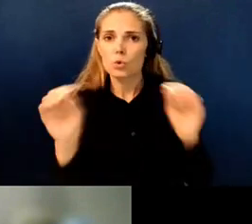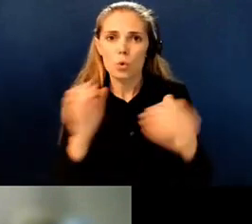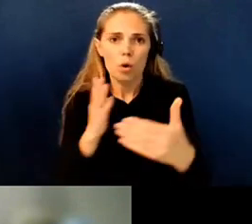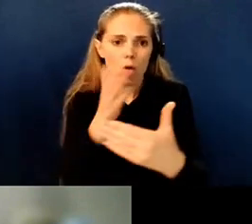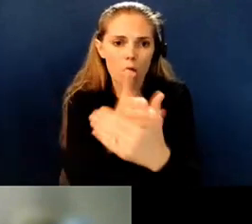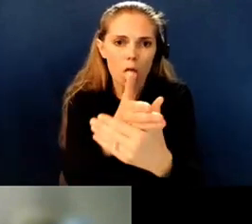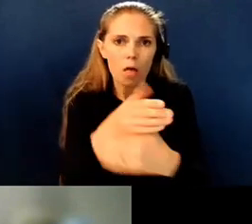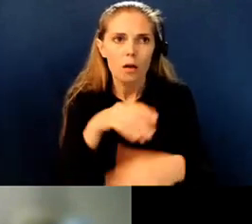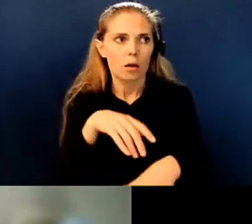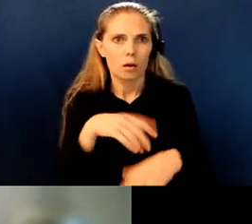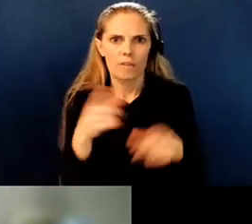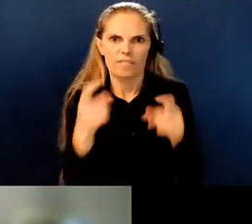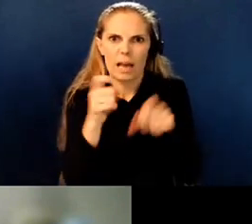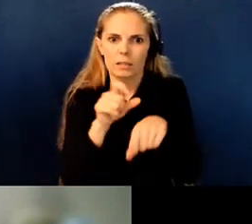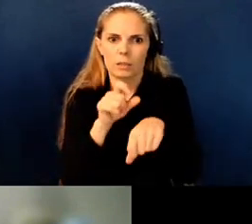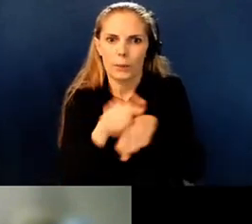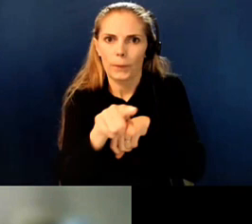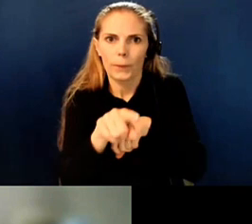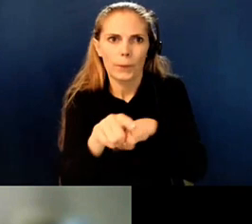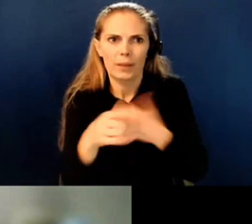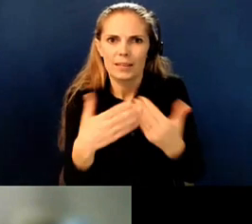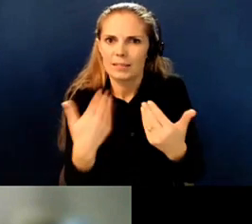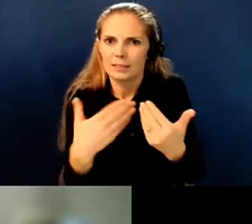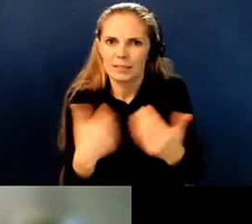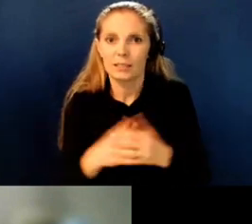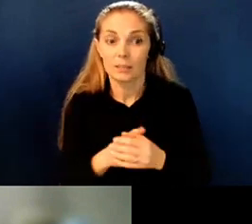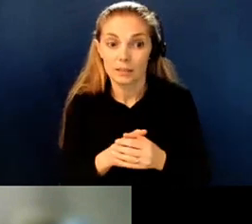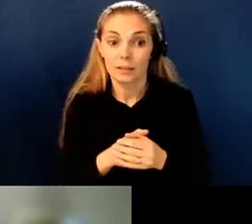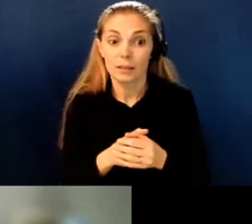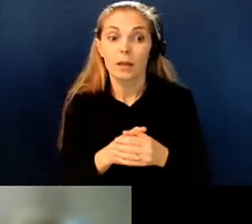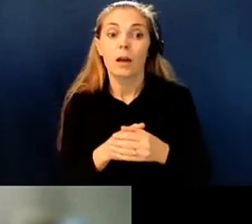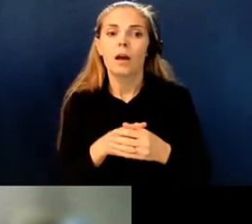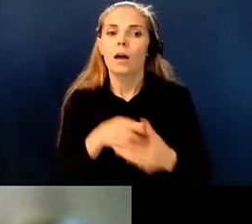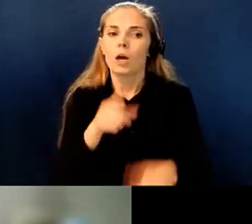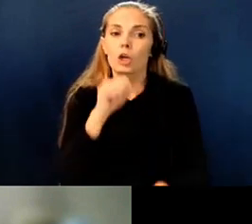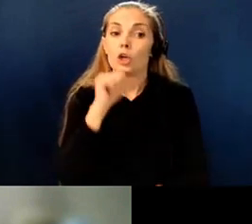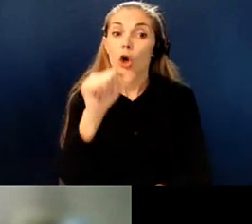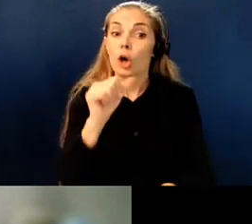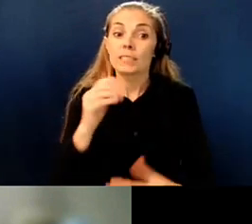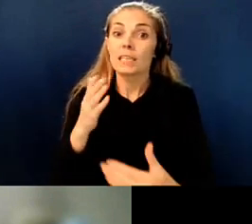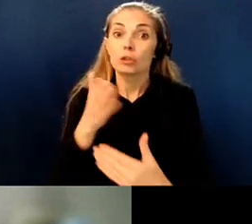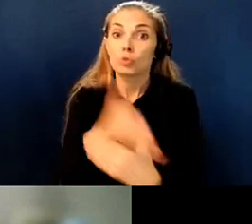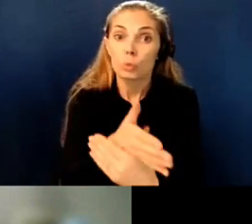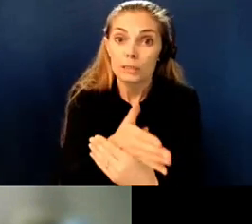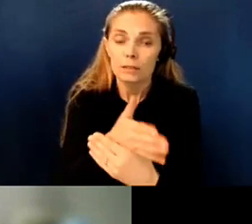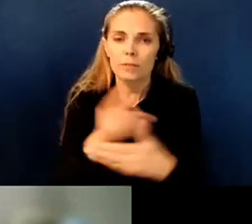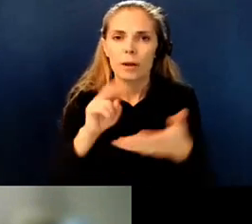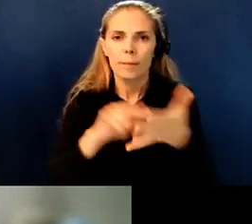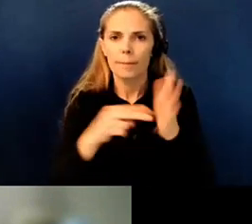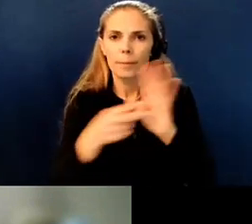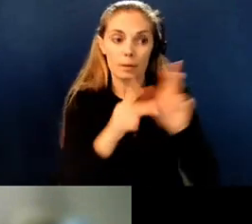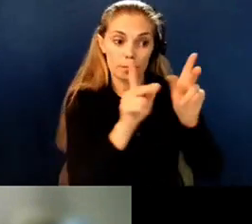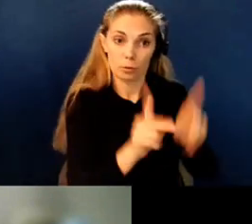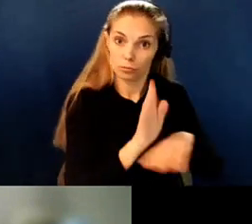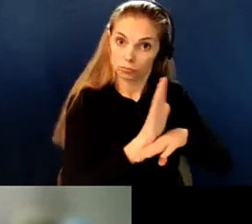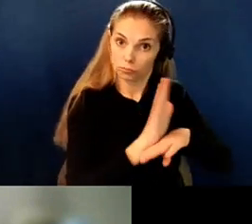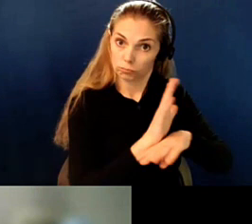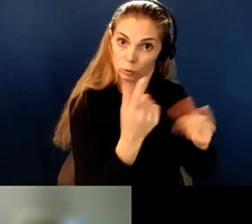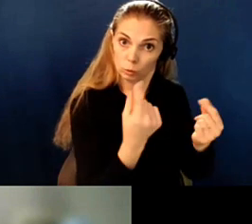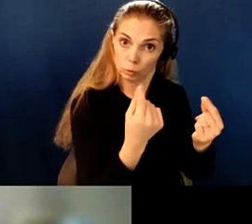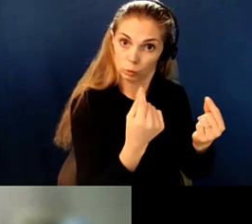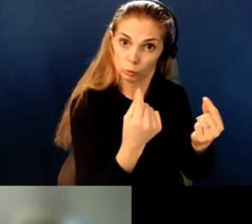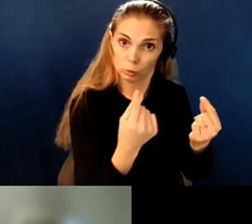what they're doing, like if it was a phone call. Very, very quick in a text message, like Jane was sending messages with just a few words in them. You